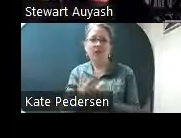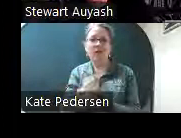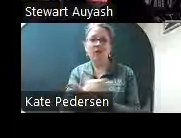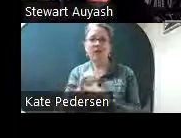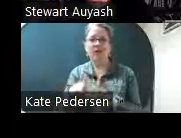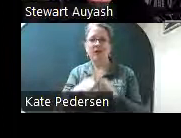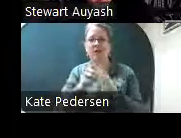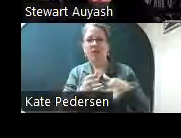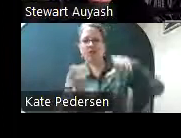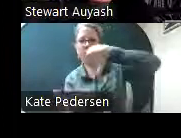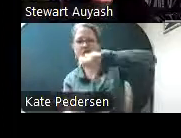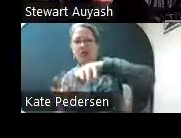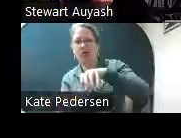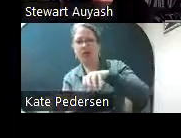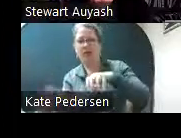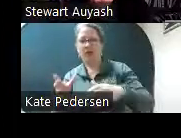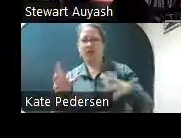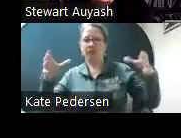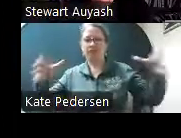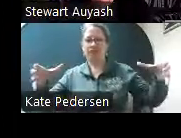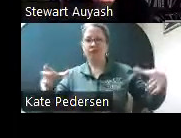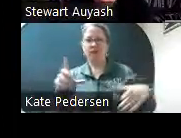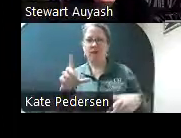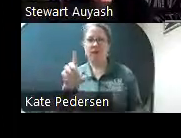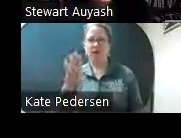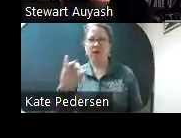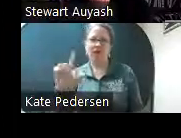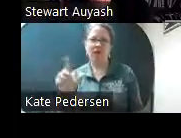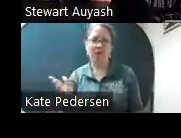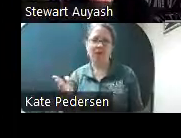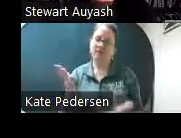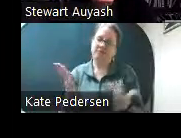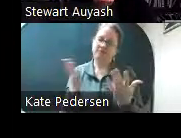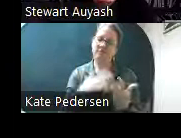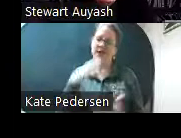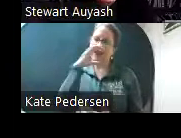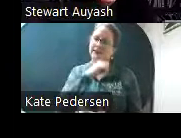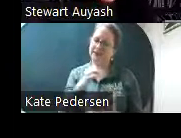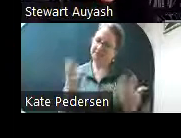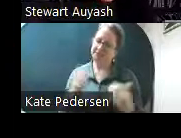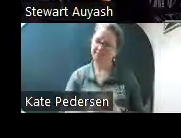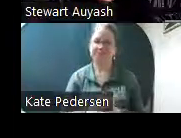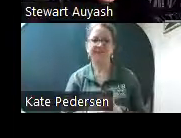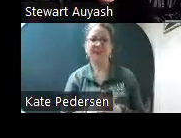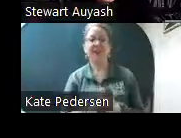dumping it down into the drain. Just my guess. But it was also a war